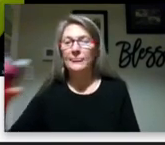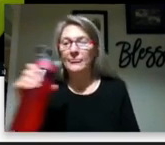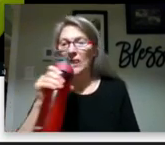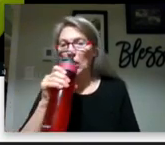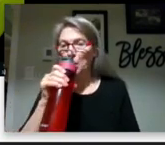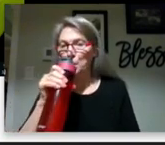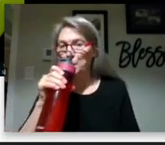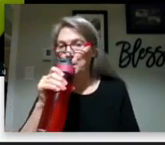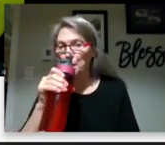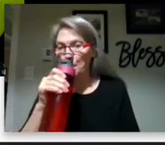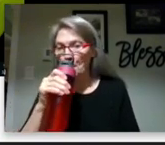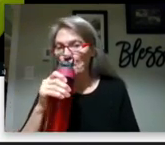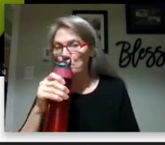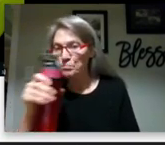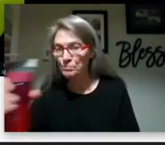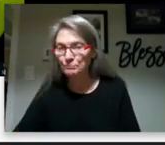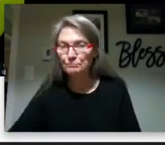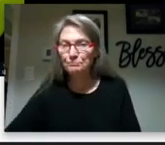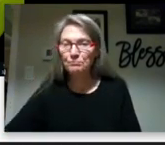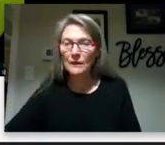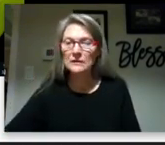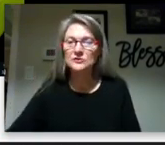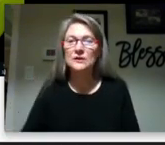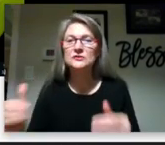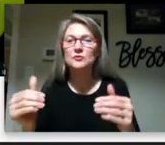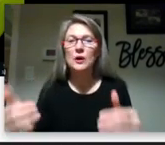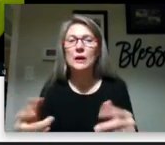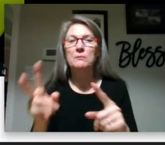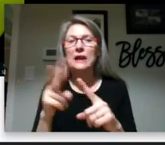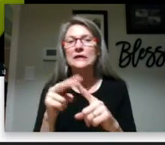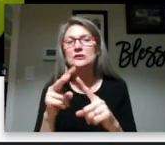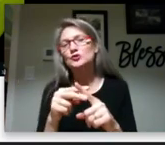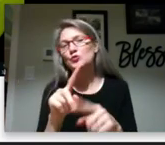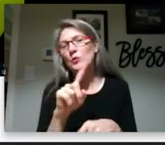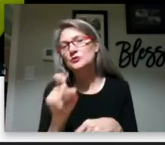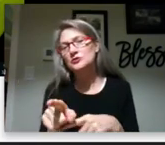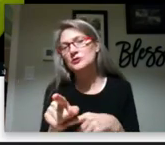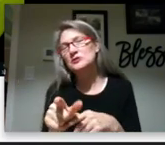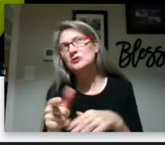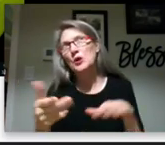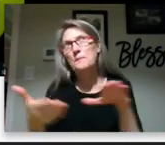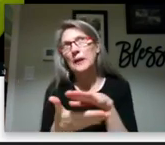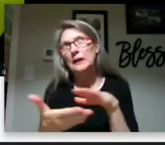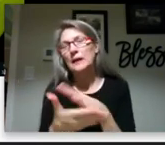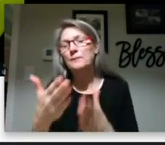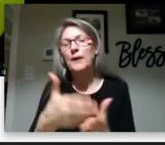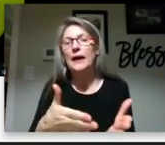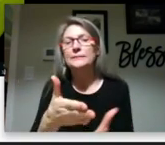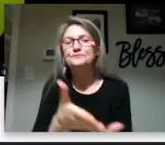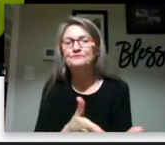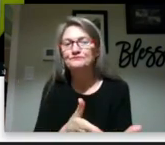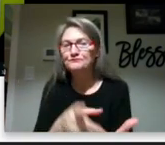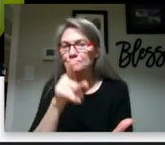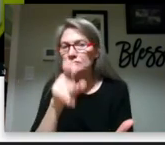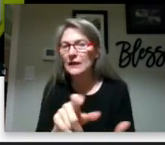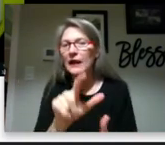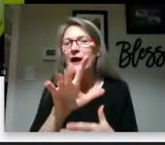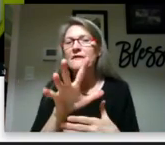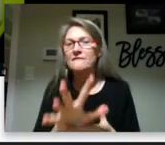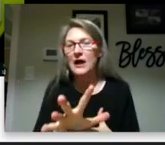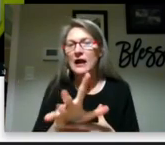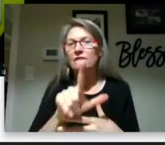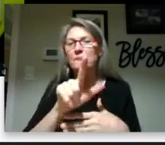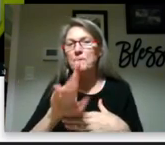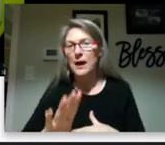let's try to apply it to a question. So let's say you're baking a pie, right? And you need 5 pounds of